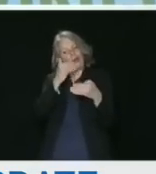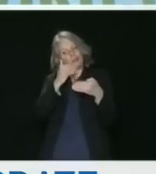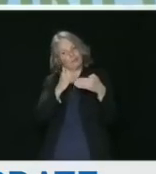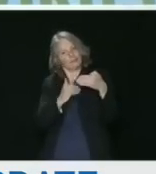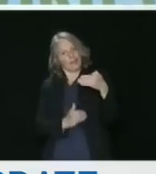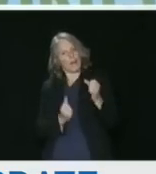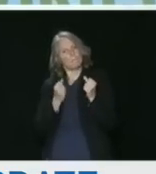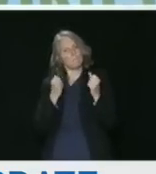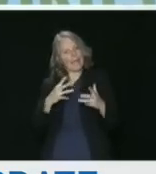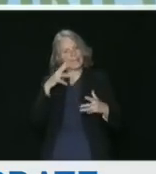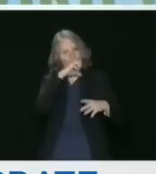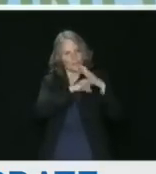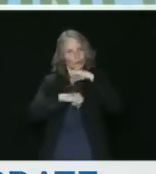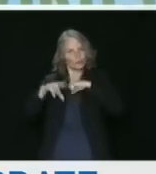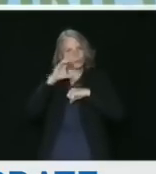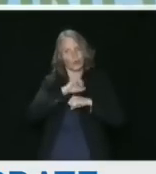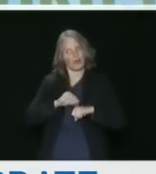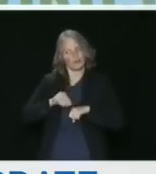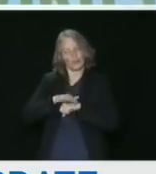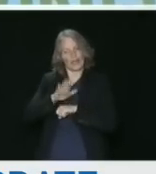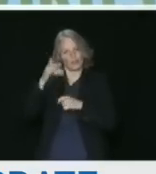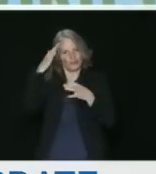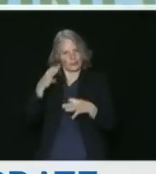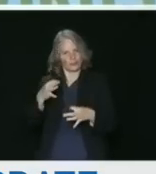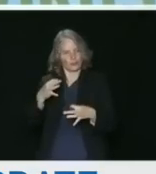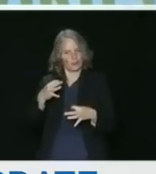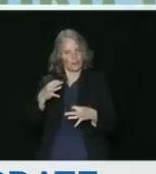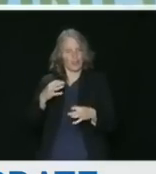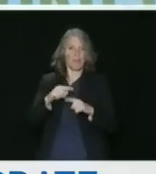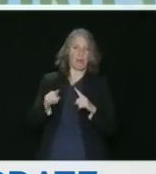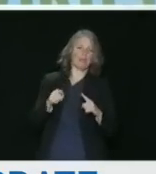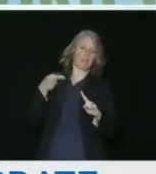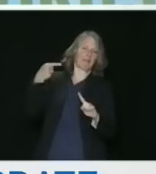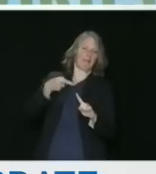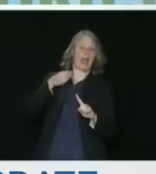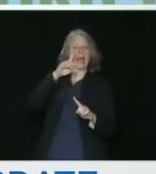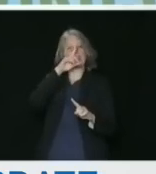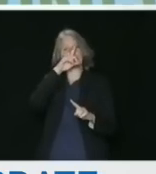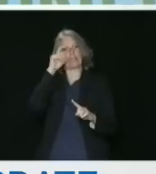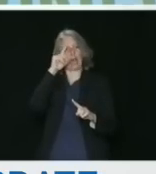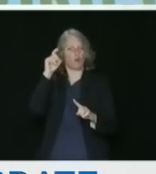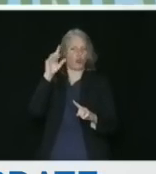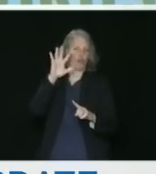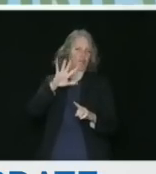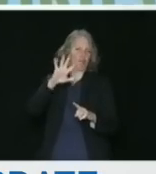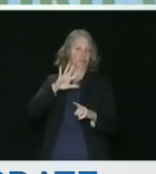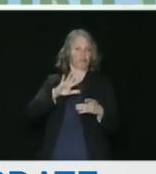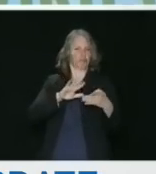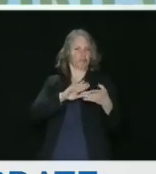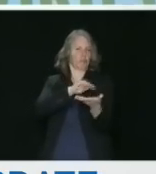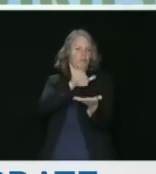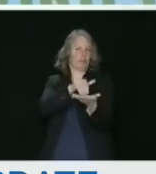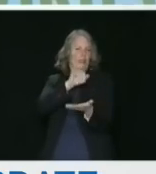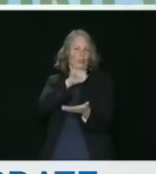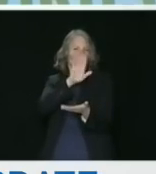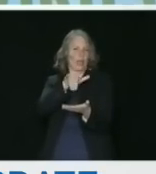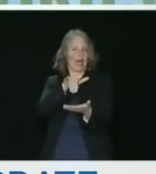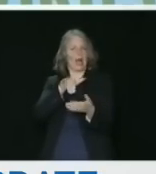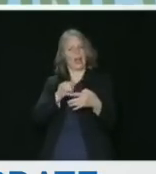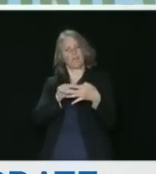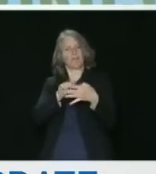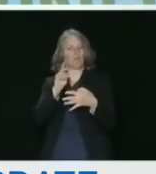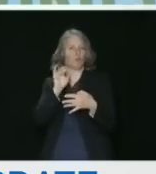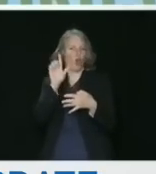this. But when we say the summer, I think that's around the sort of mid-July, August